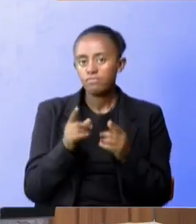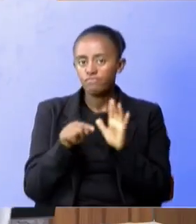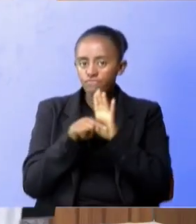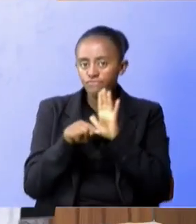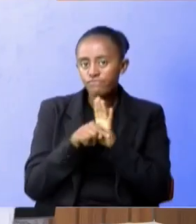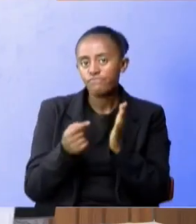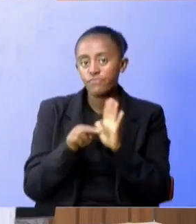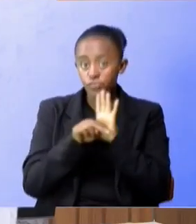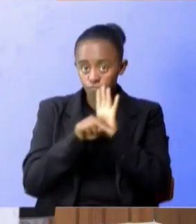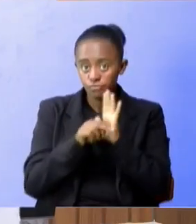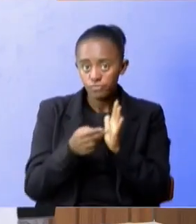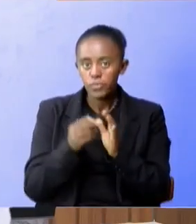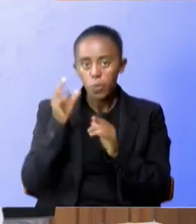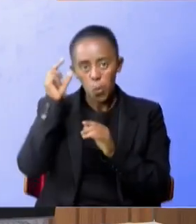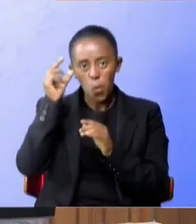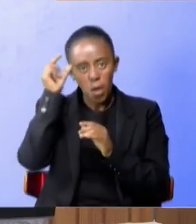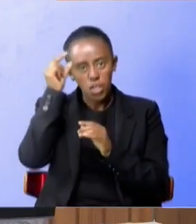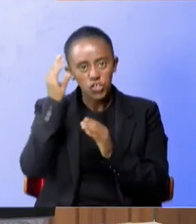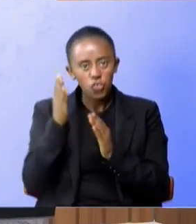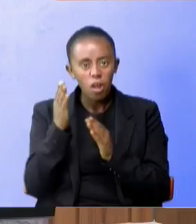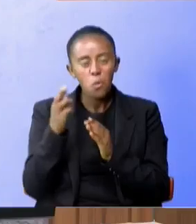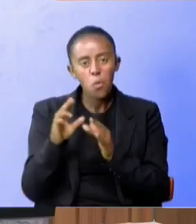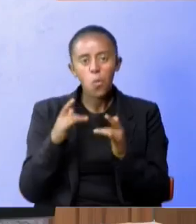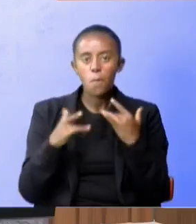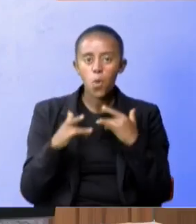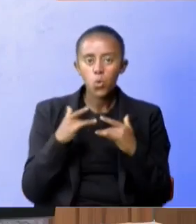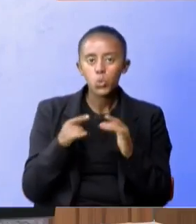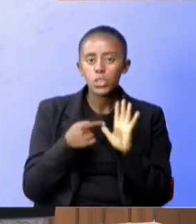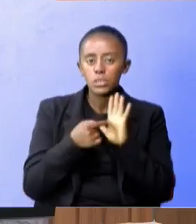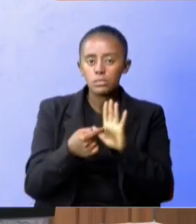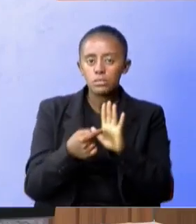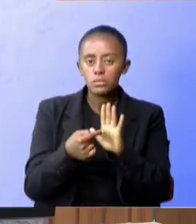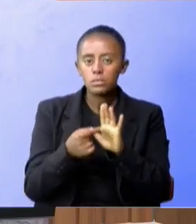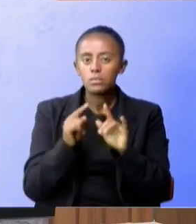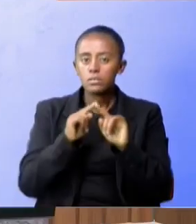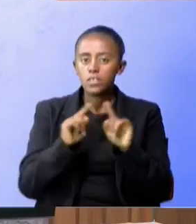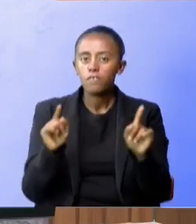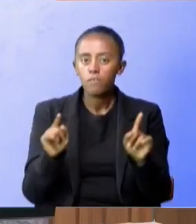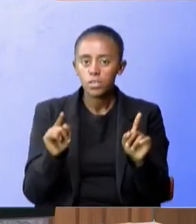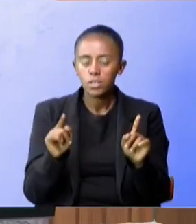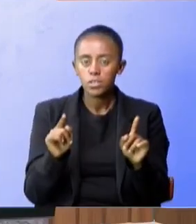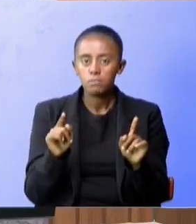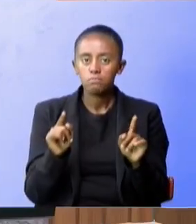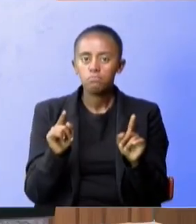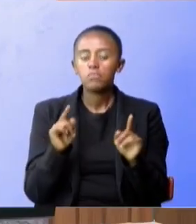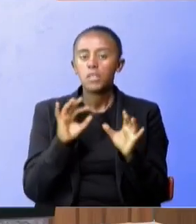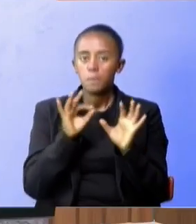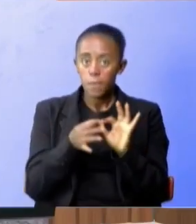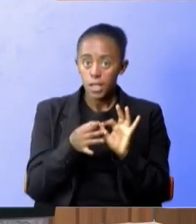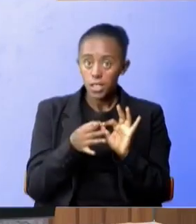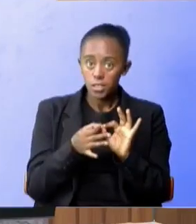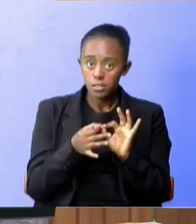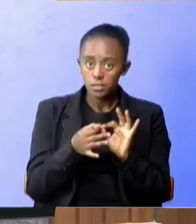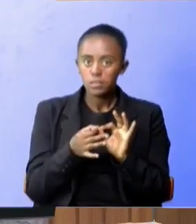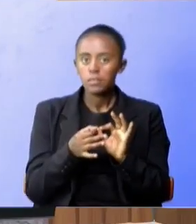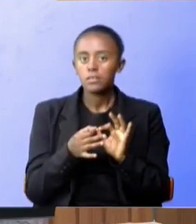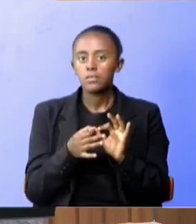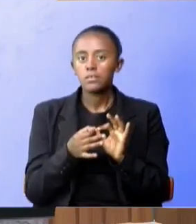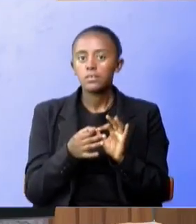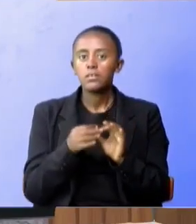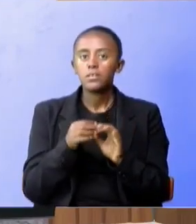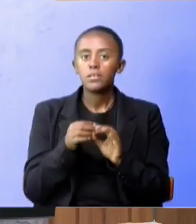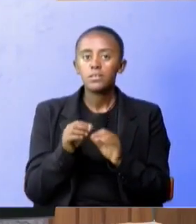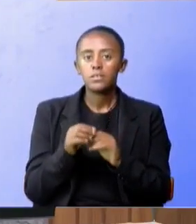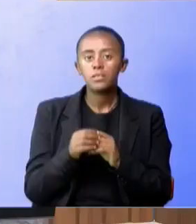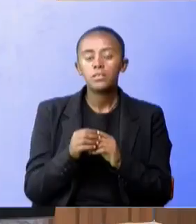cultural connotations or emotion differs here in meaning. And the first one, cheap